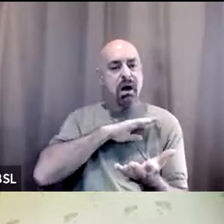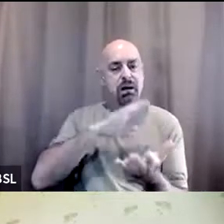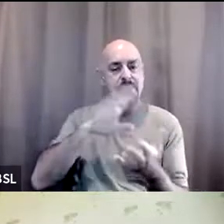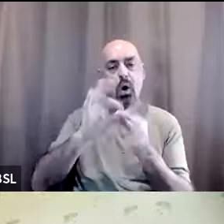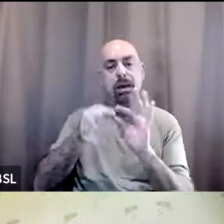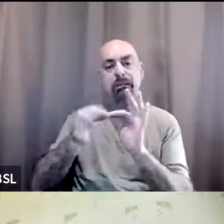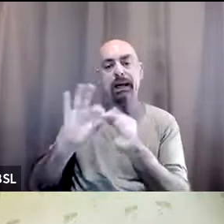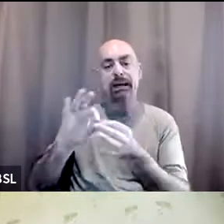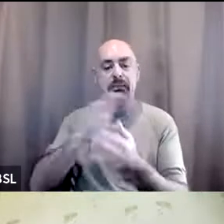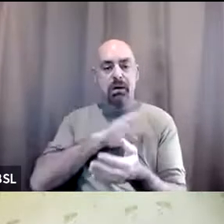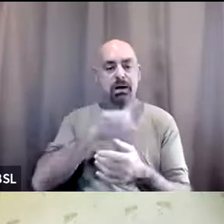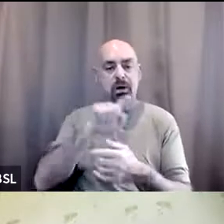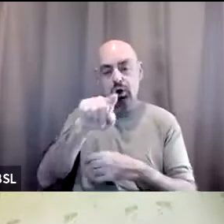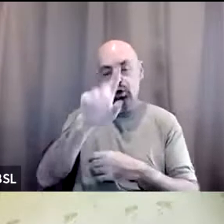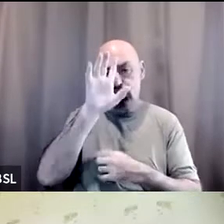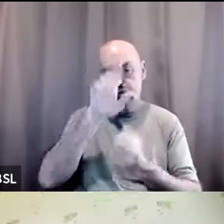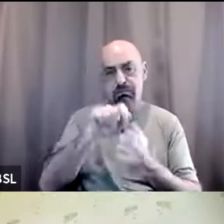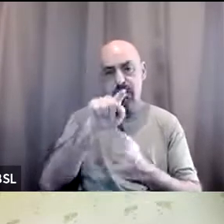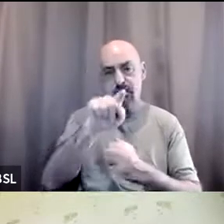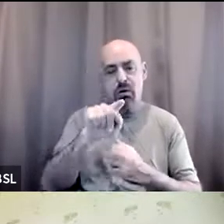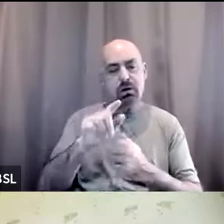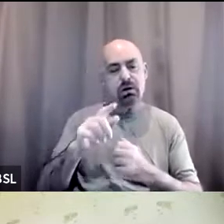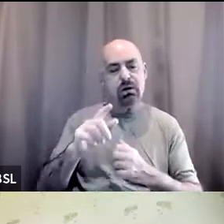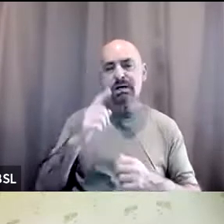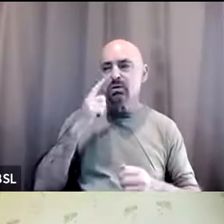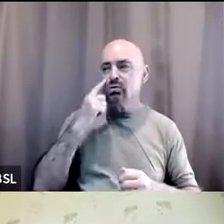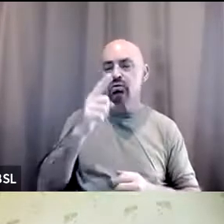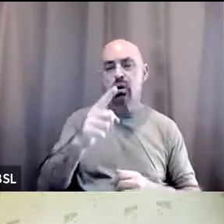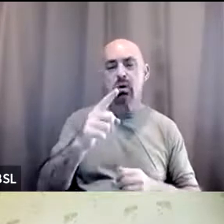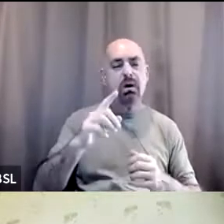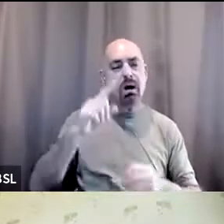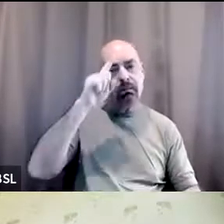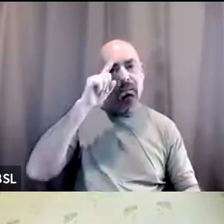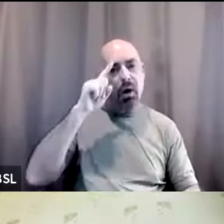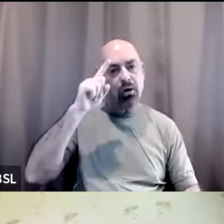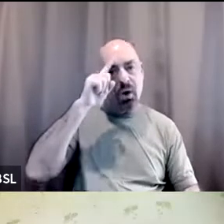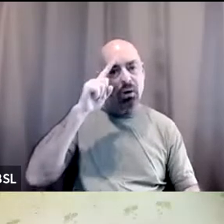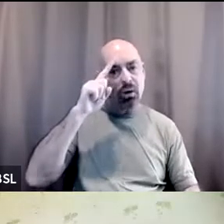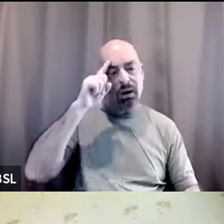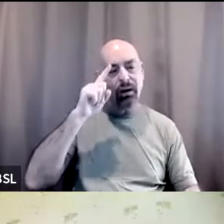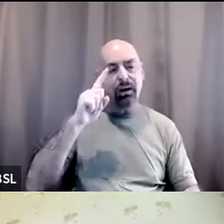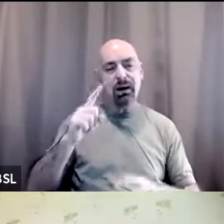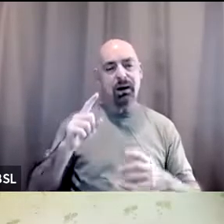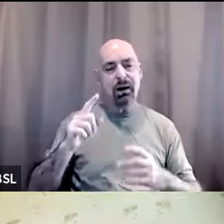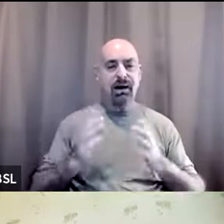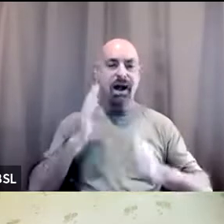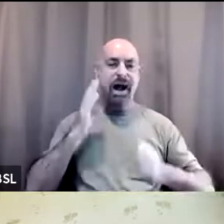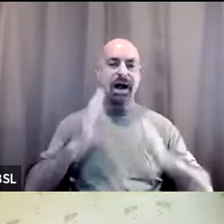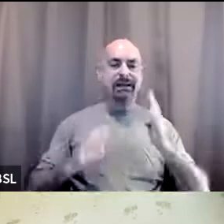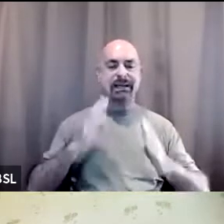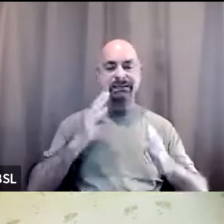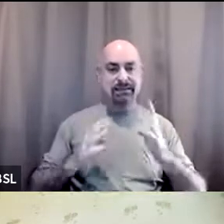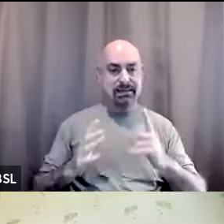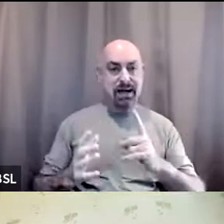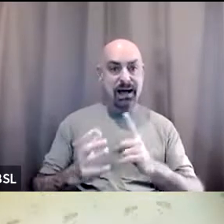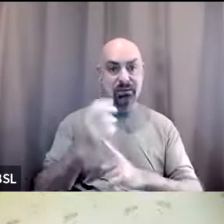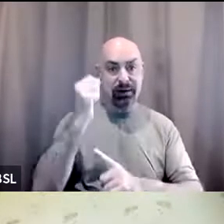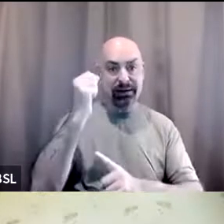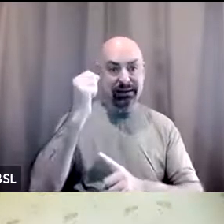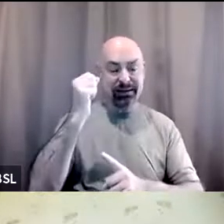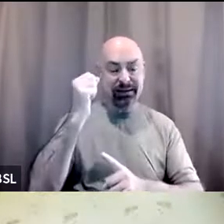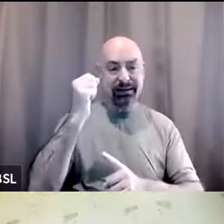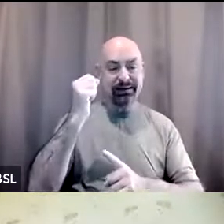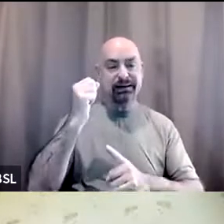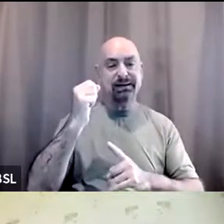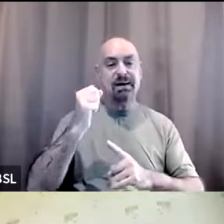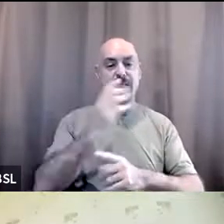many of you will remember, seeing Mongolian athletes compete and indeed succeed at the Paralympic and Olympic